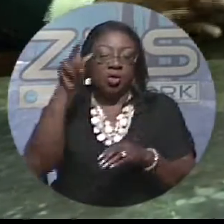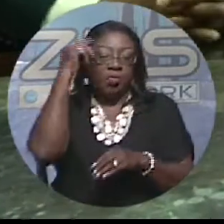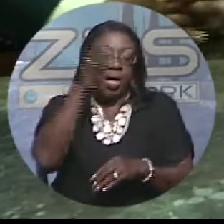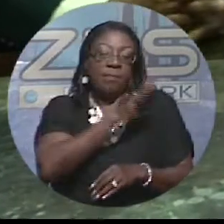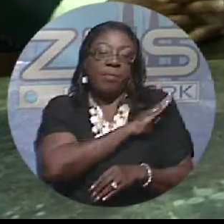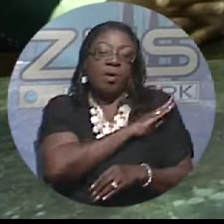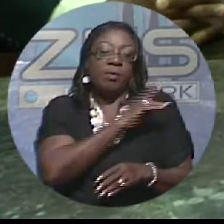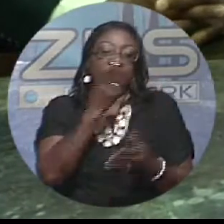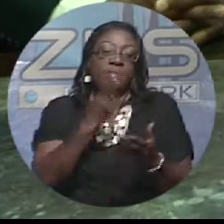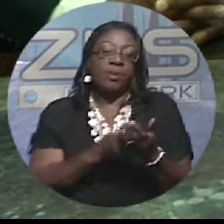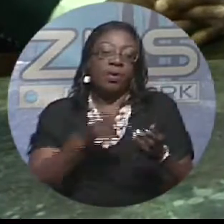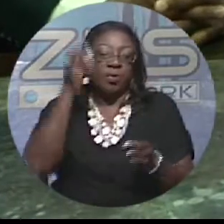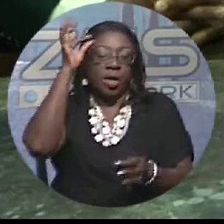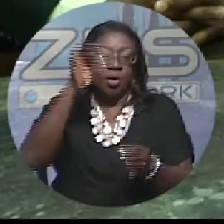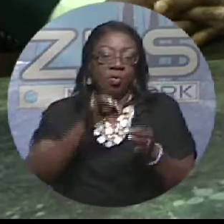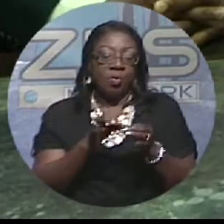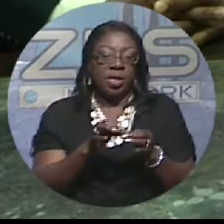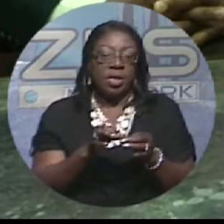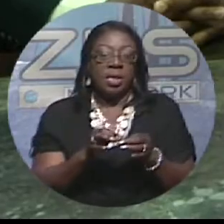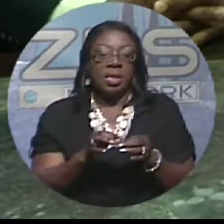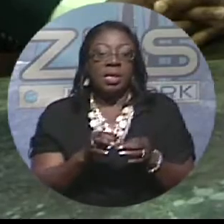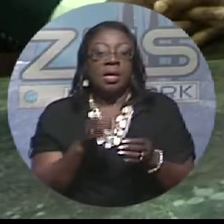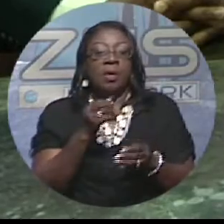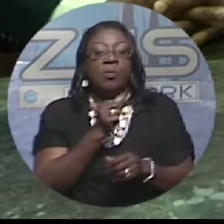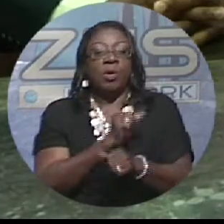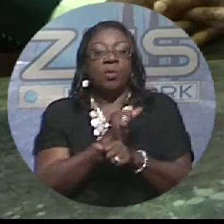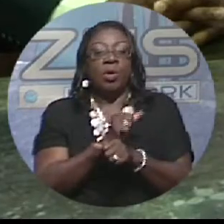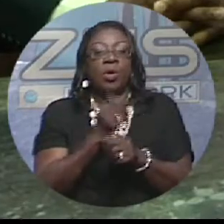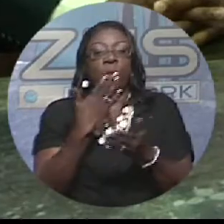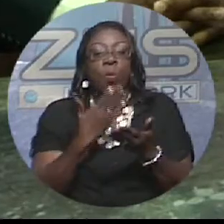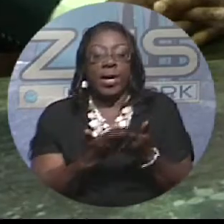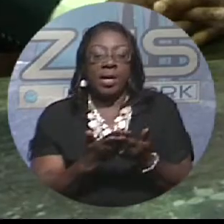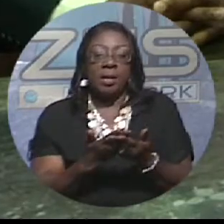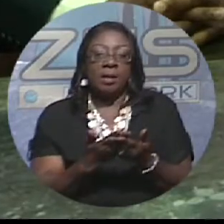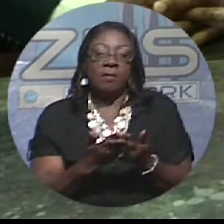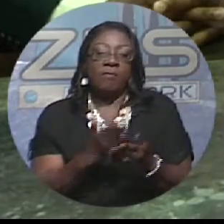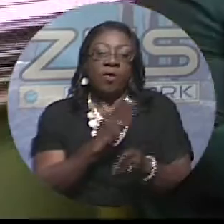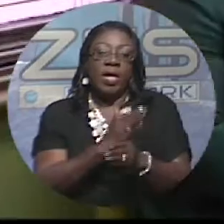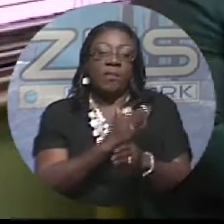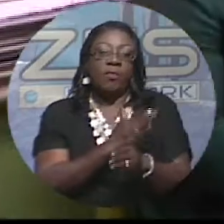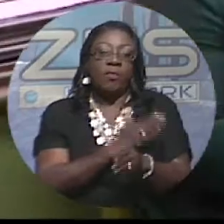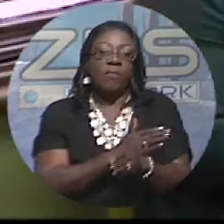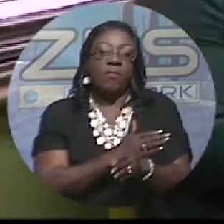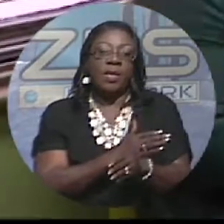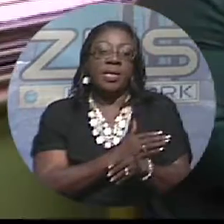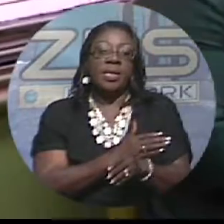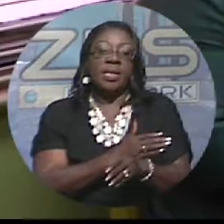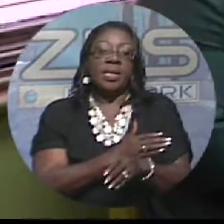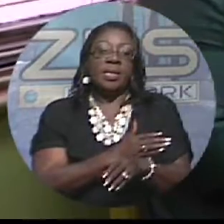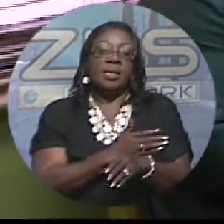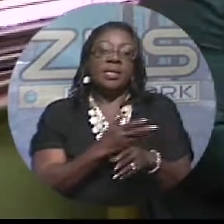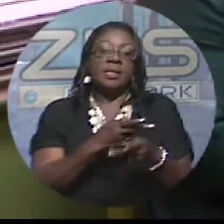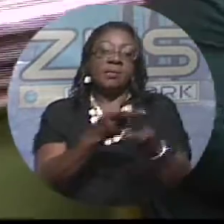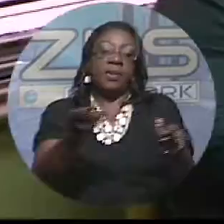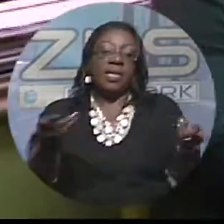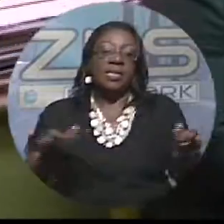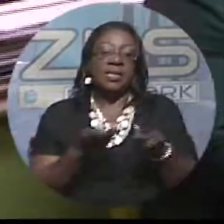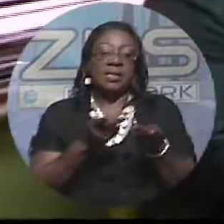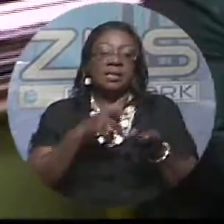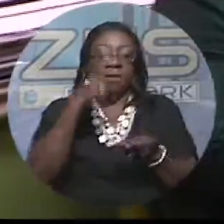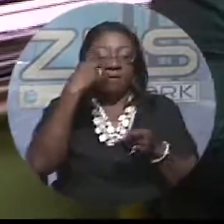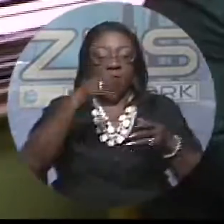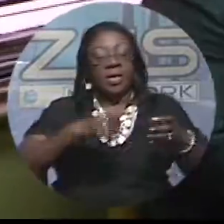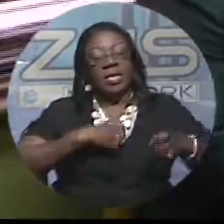the MOU bodes well for improving the national landscape for the enjoyment of Bahamians, residents and tourists alike.